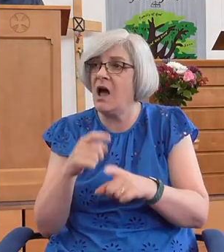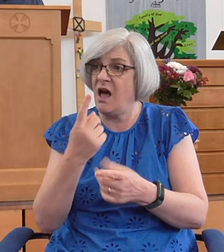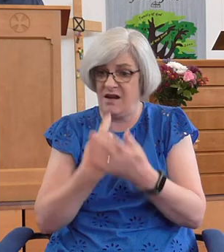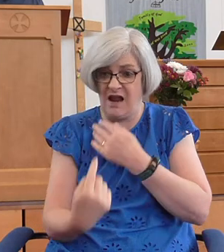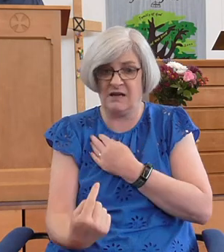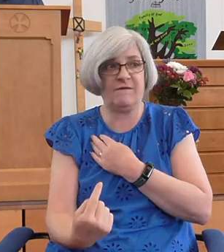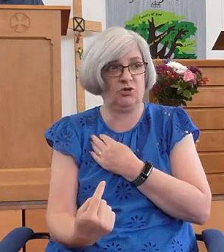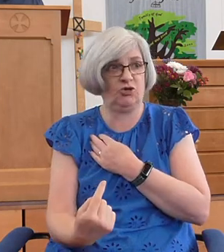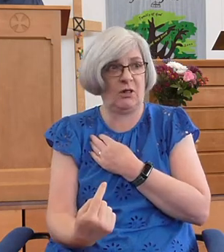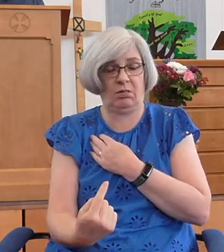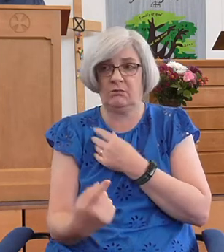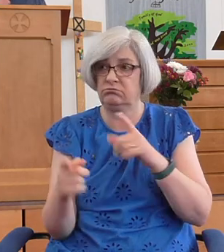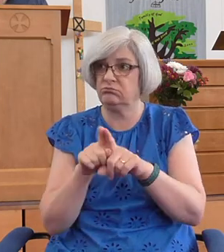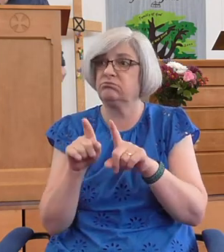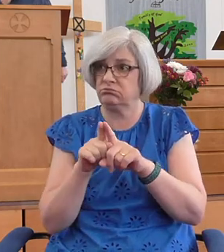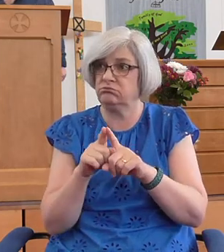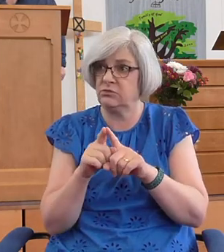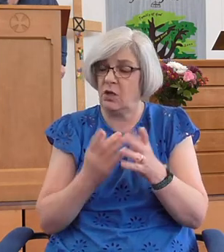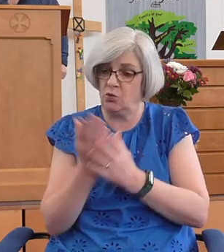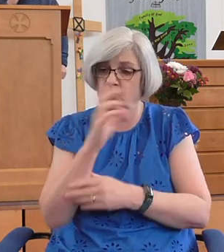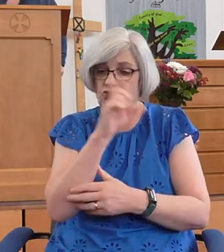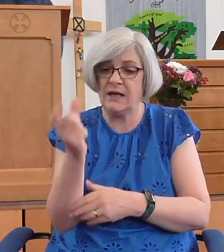every individual in Christ."